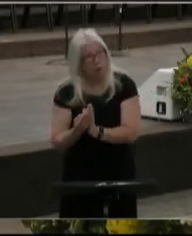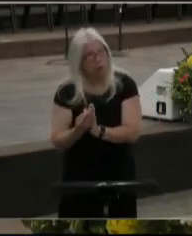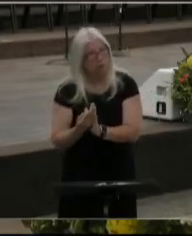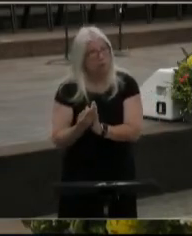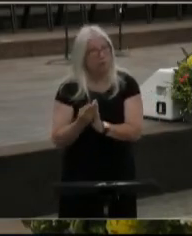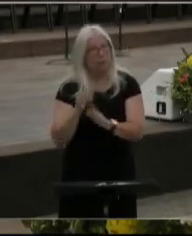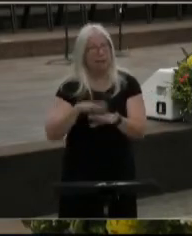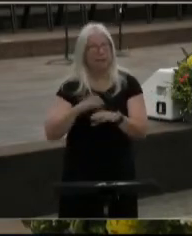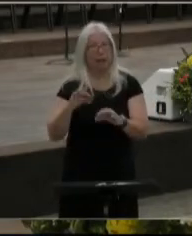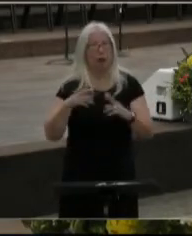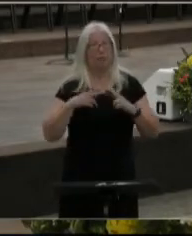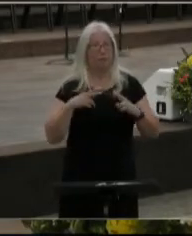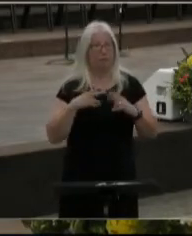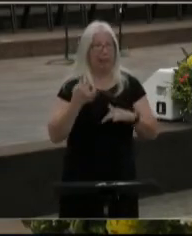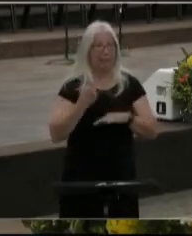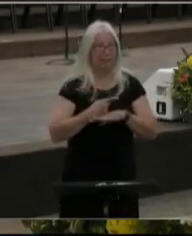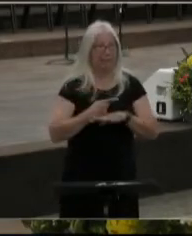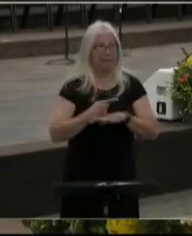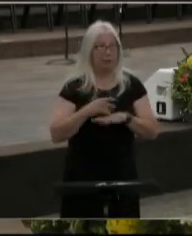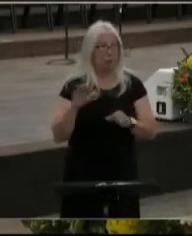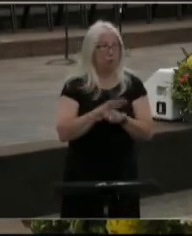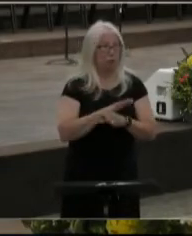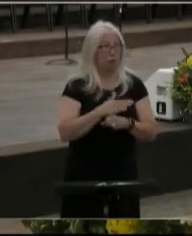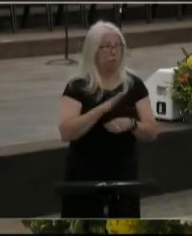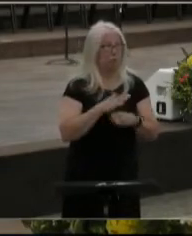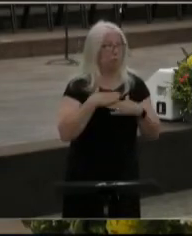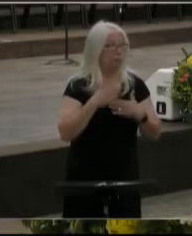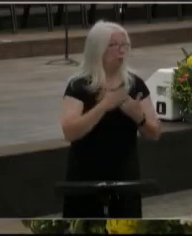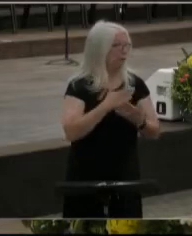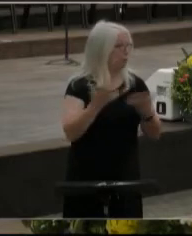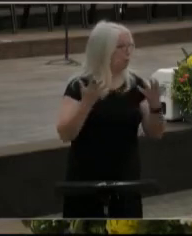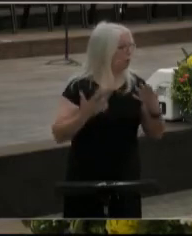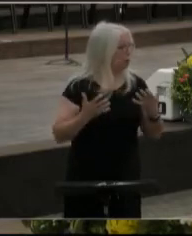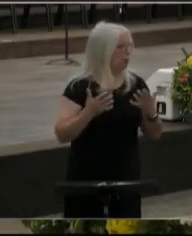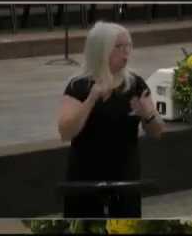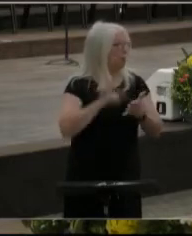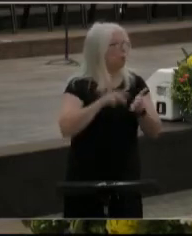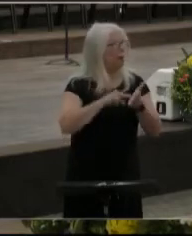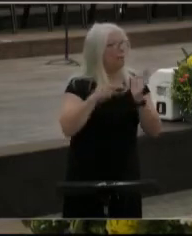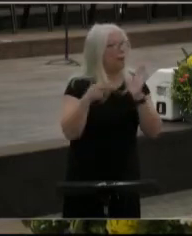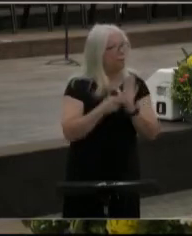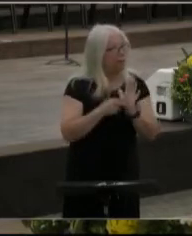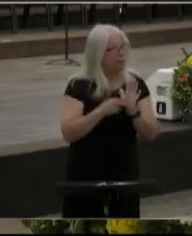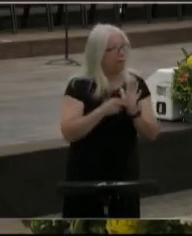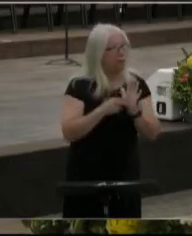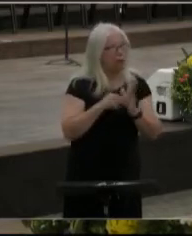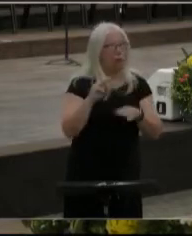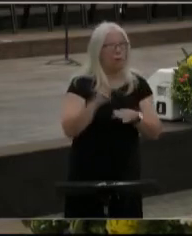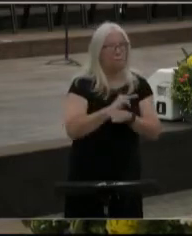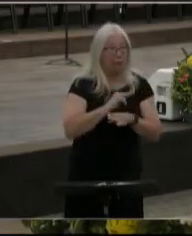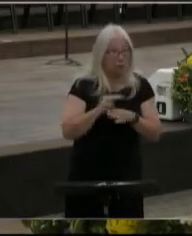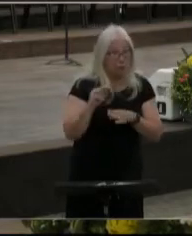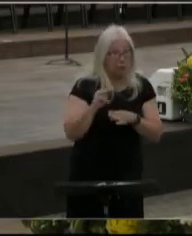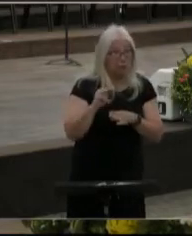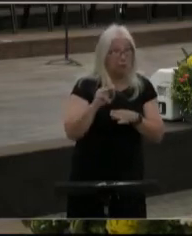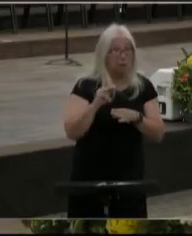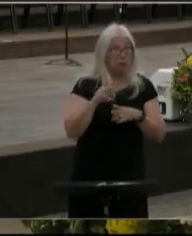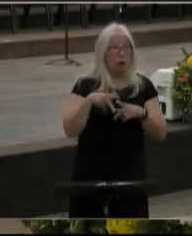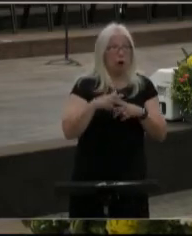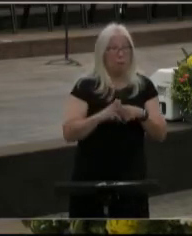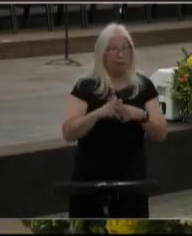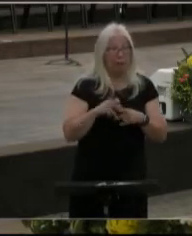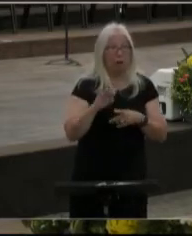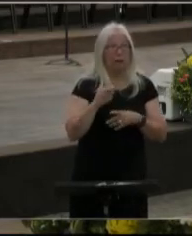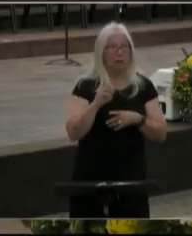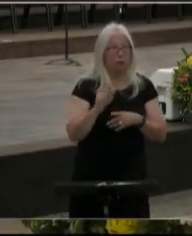days off, good gravy. Total commitment, whatever you want. But what that means, whether it's in the ministry or whether it's as a mechanical